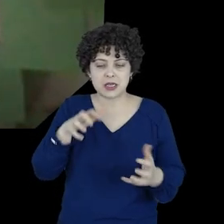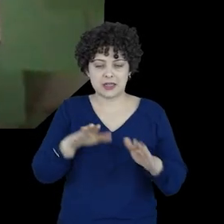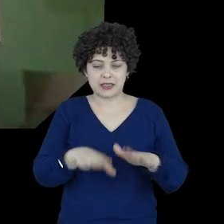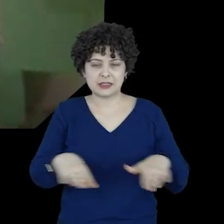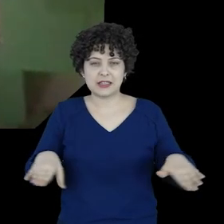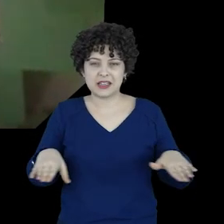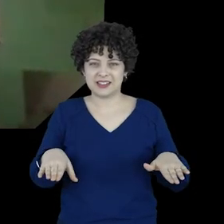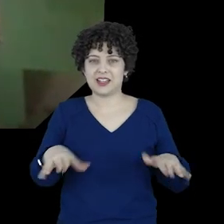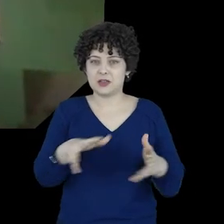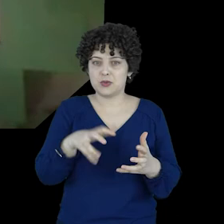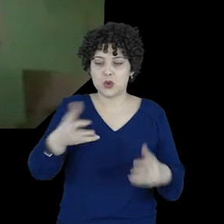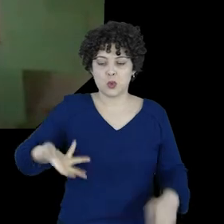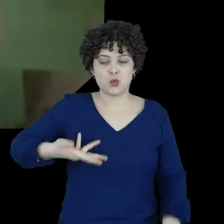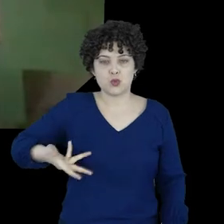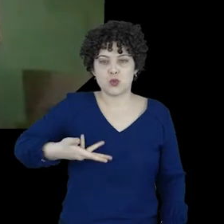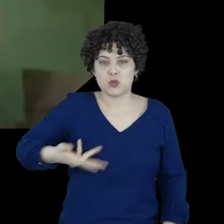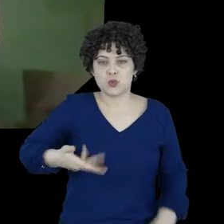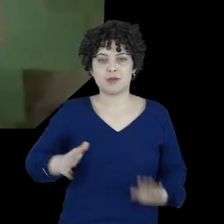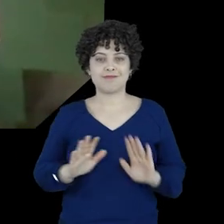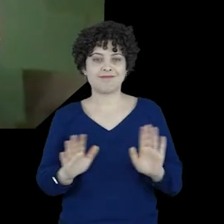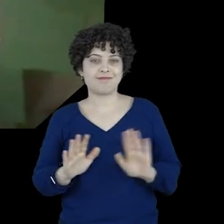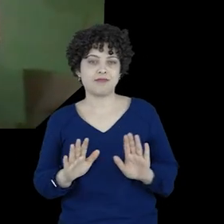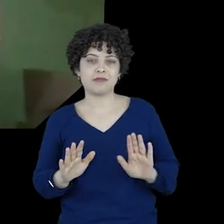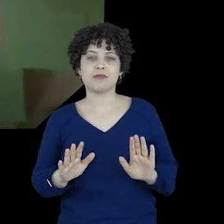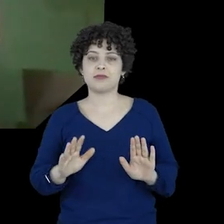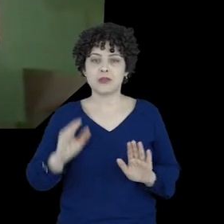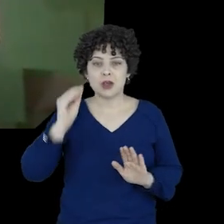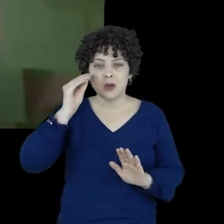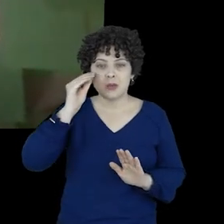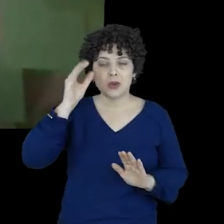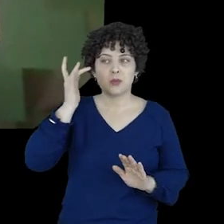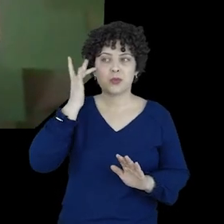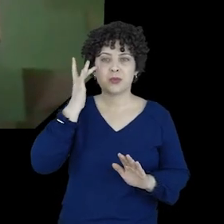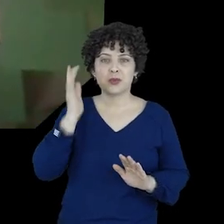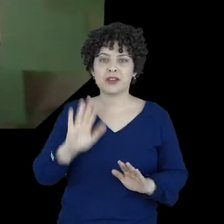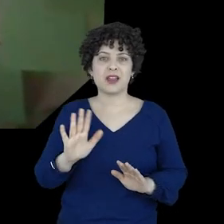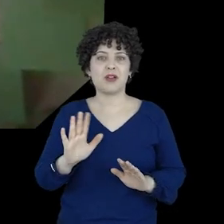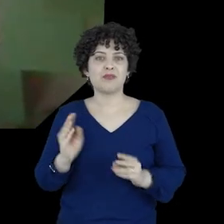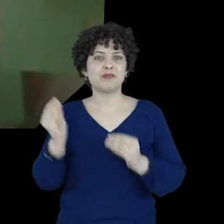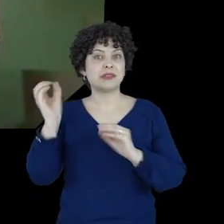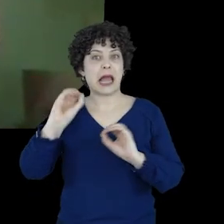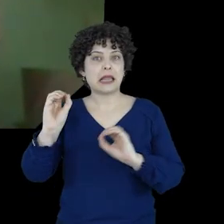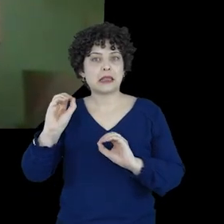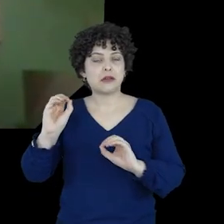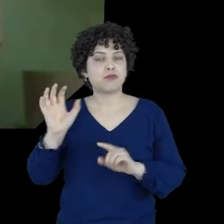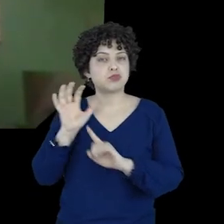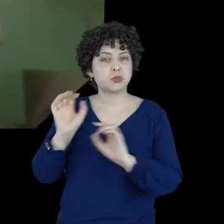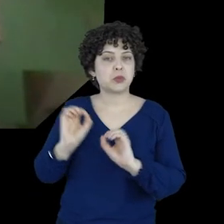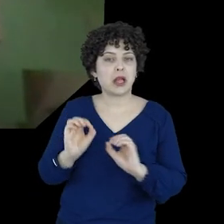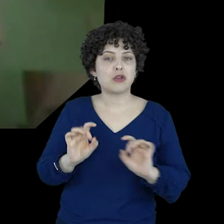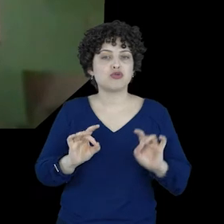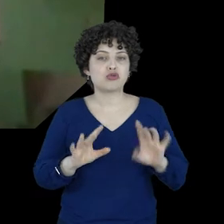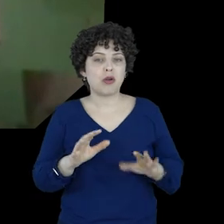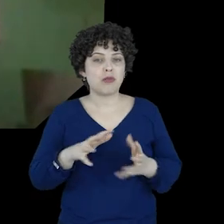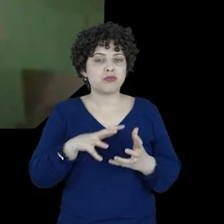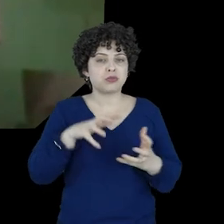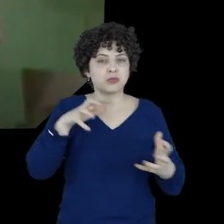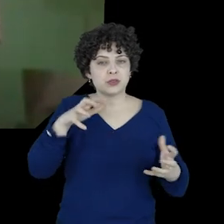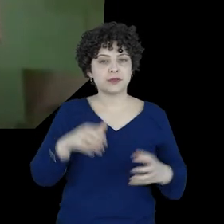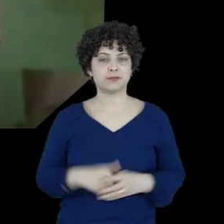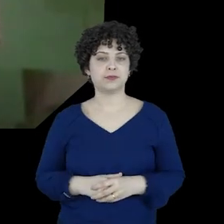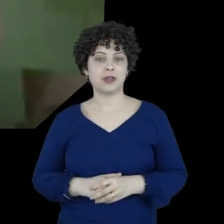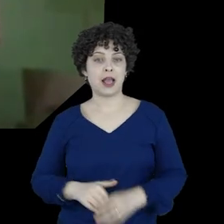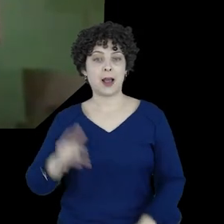children, but it hasn't helped or accelerated the maturation process of them for them. And we all know